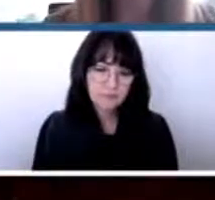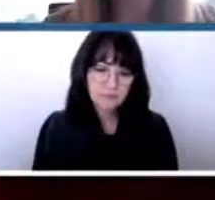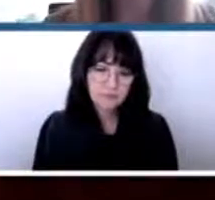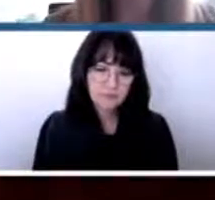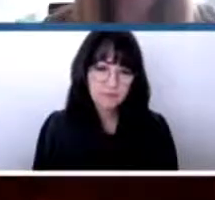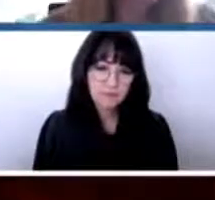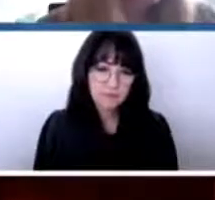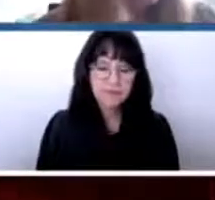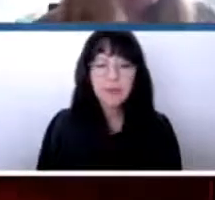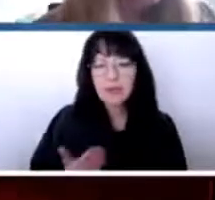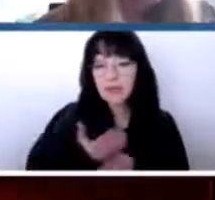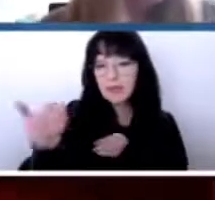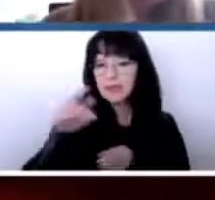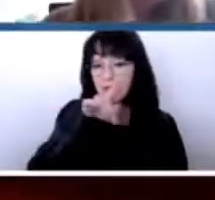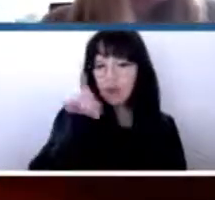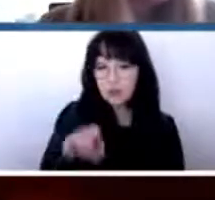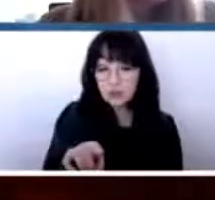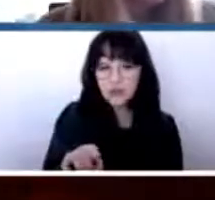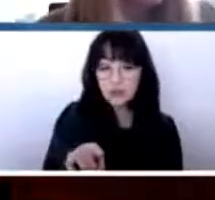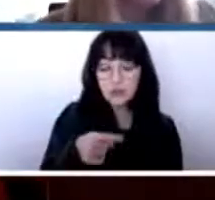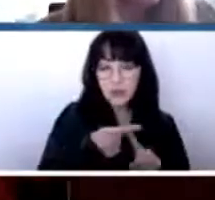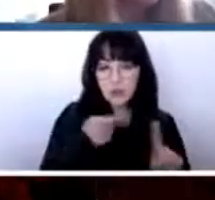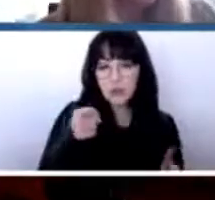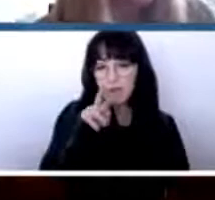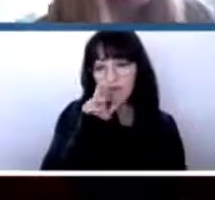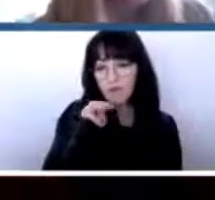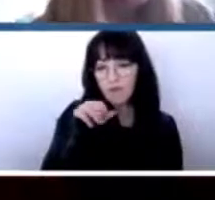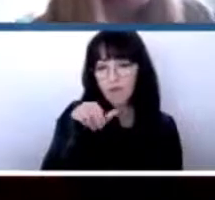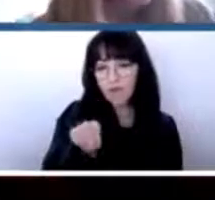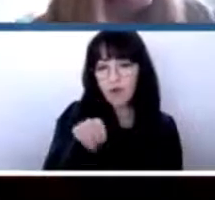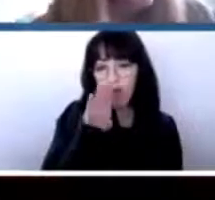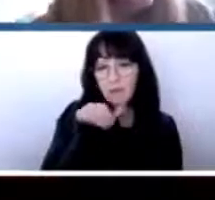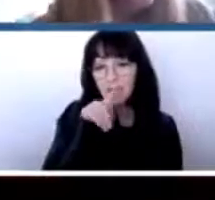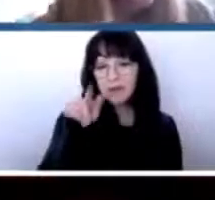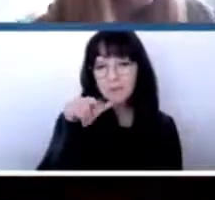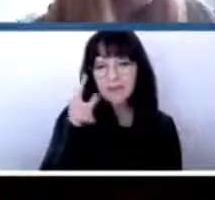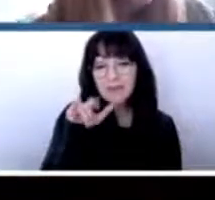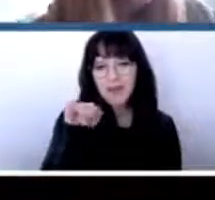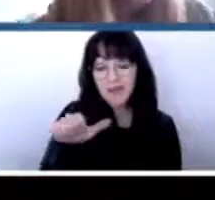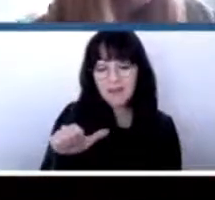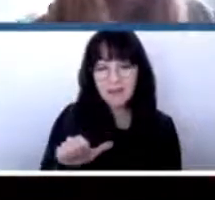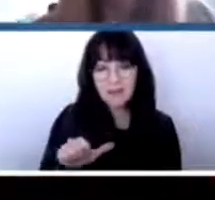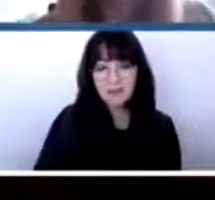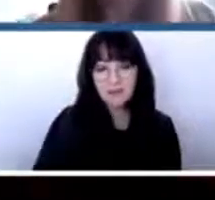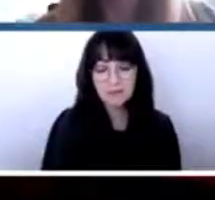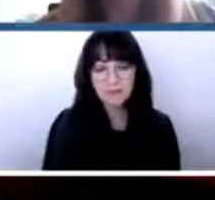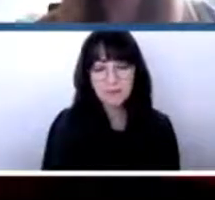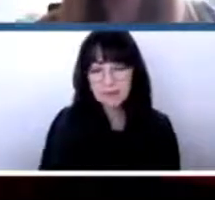The next question will be from Roman Battaglia of Delaware Public Media.